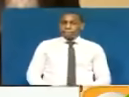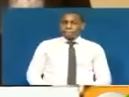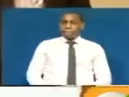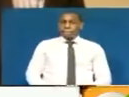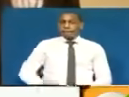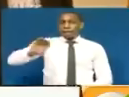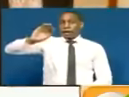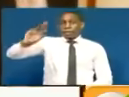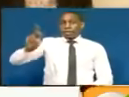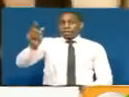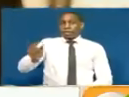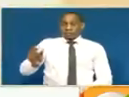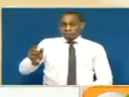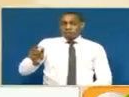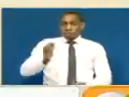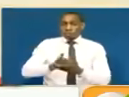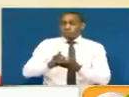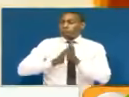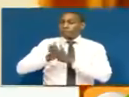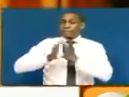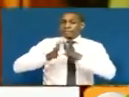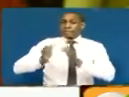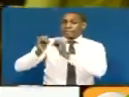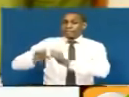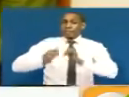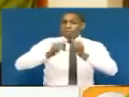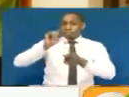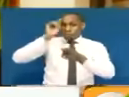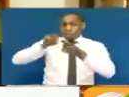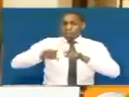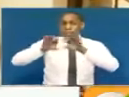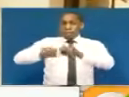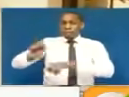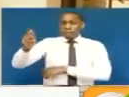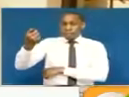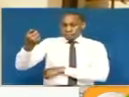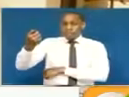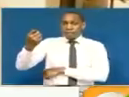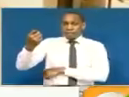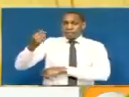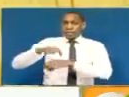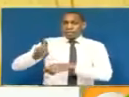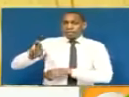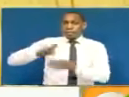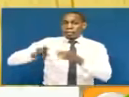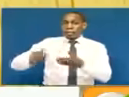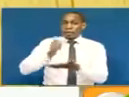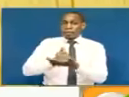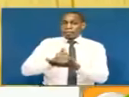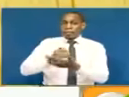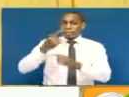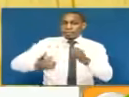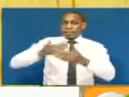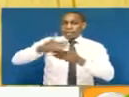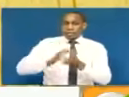The vote-rich Mount Kenya region remains a center of interest for individuals seeking to take over from President Uhuru Kenyatta when he leaves office next